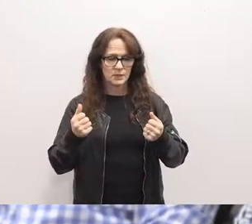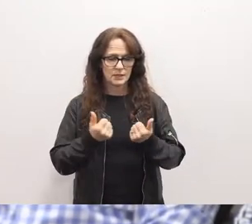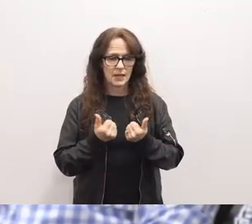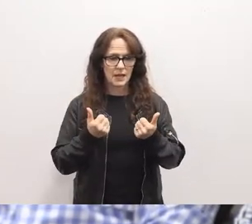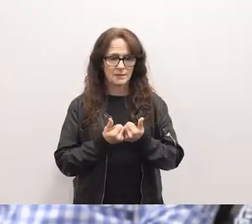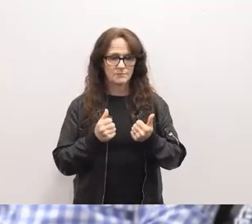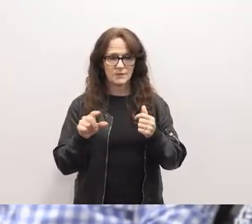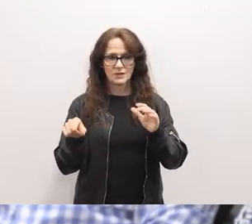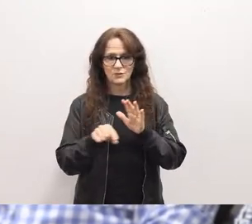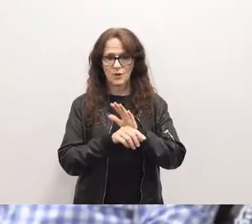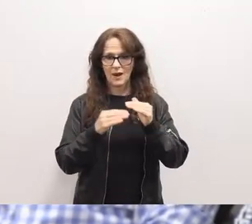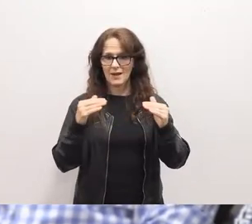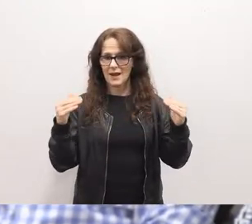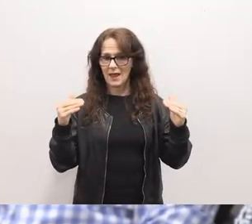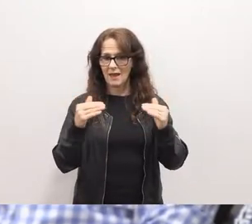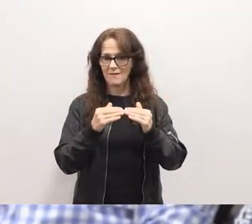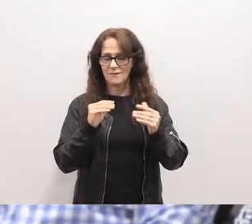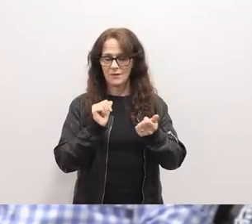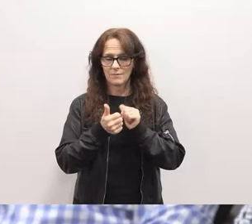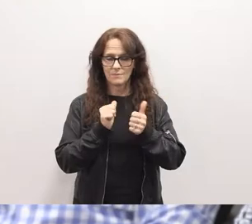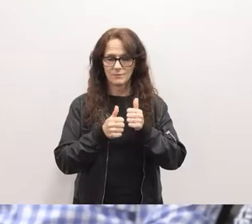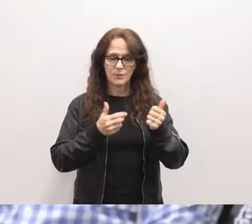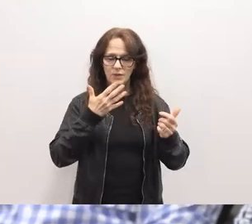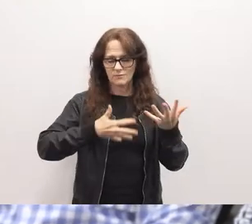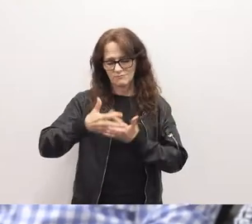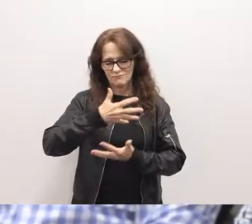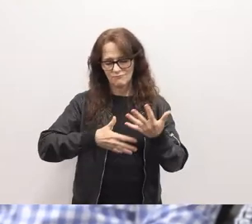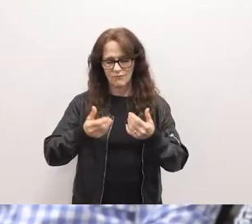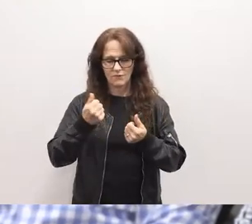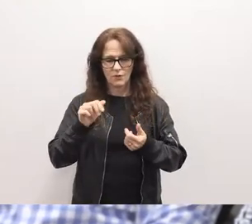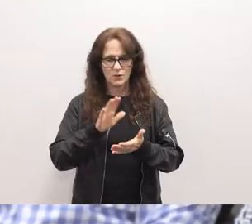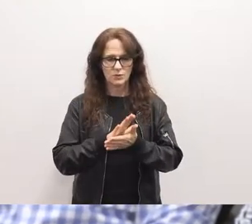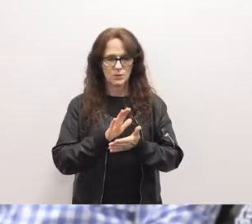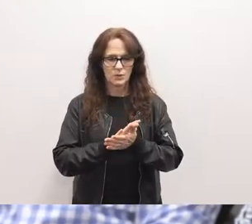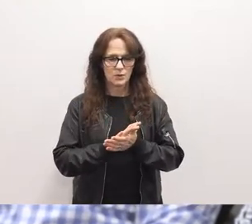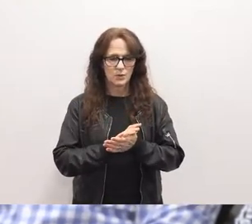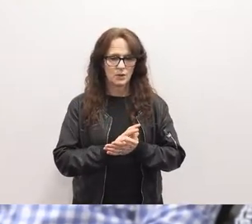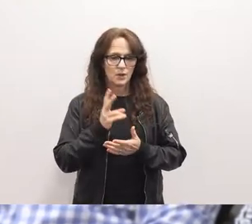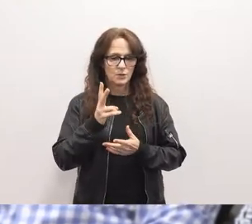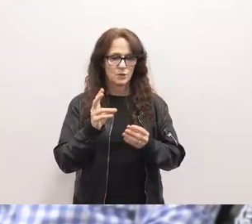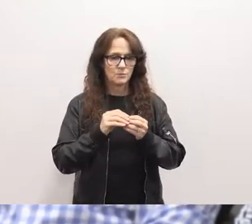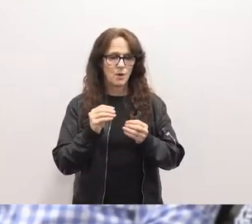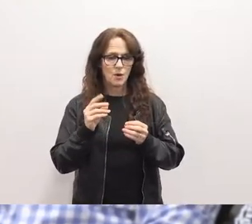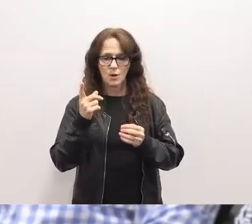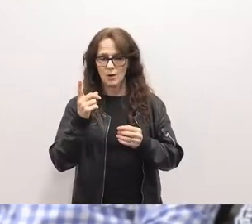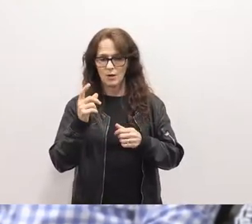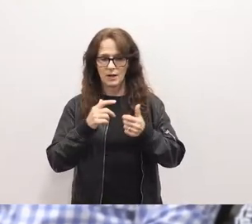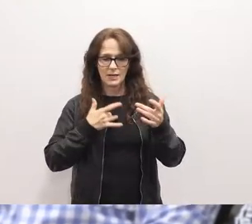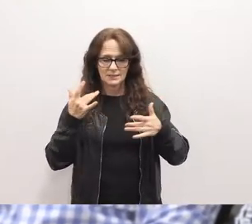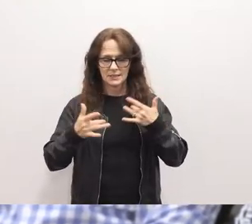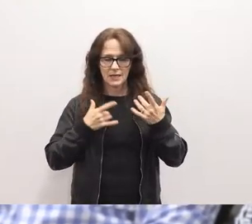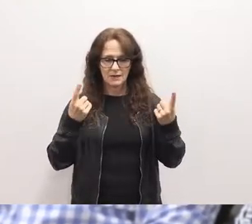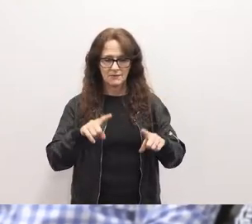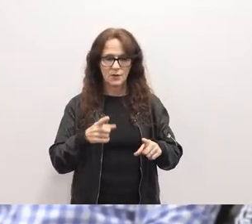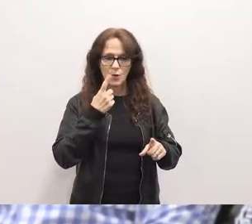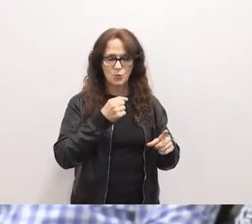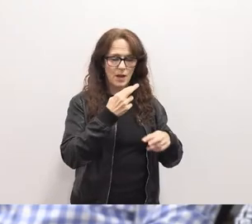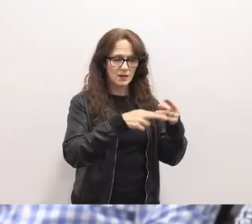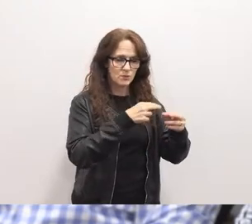level competition for a good engagement with our school. It leads to more exciting events like Red Ribbon Week and Spirit